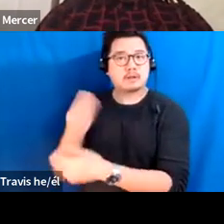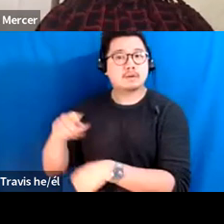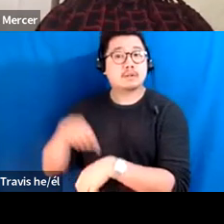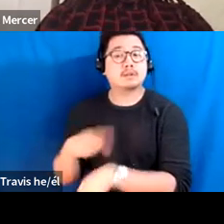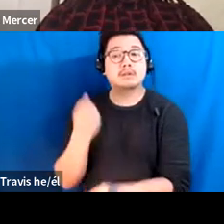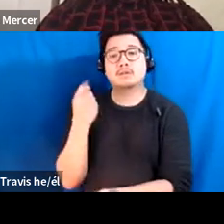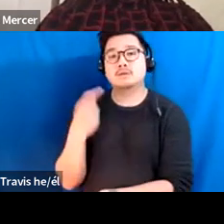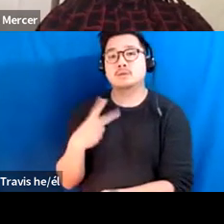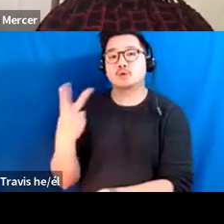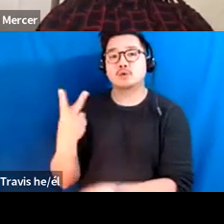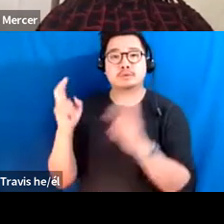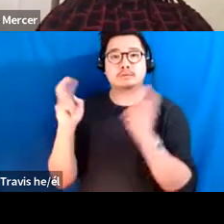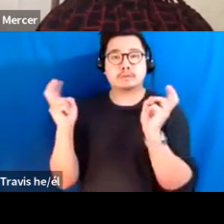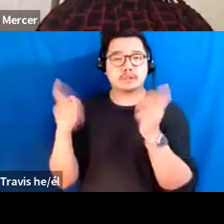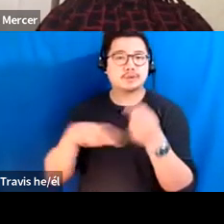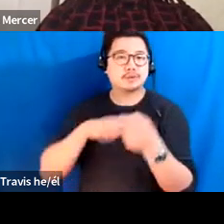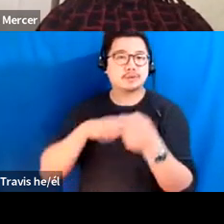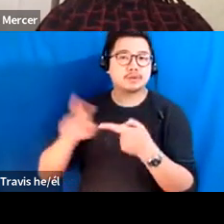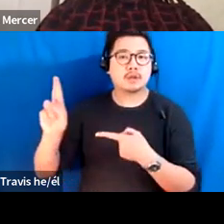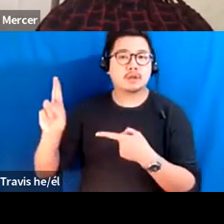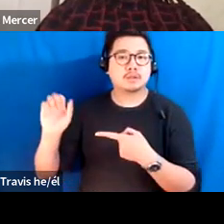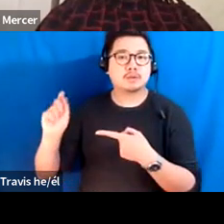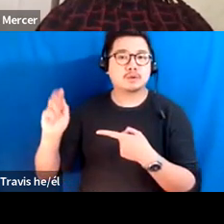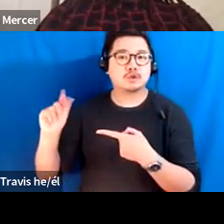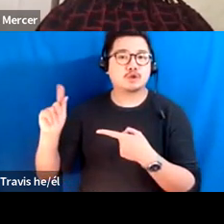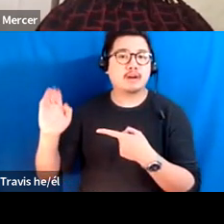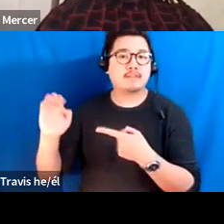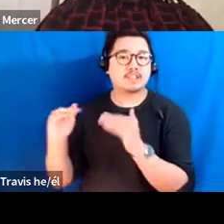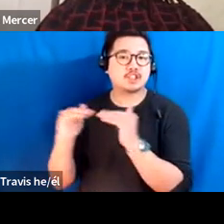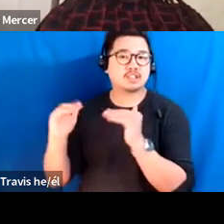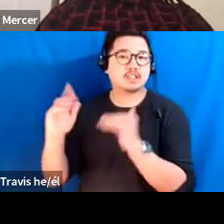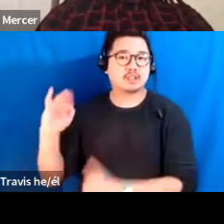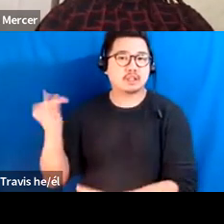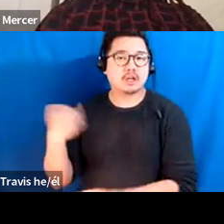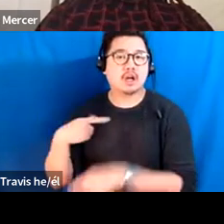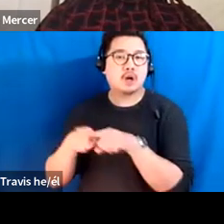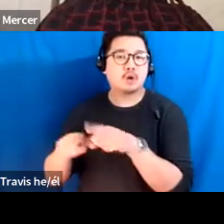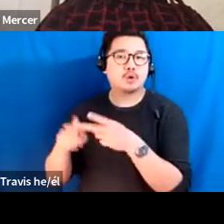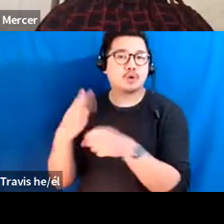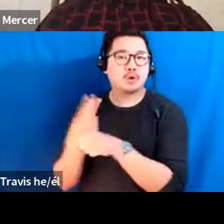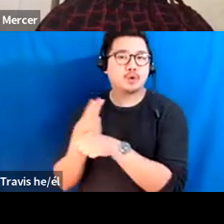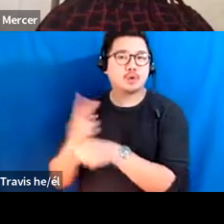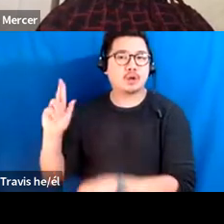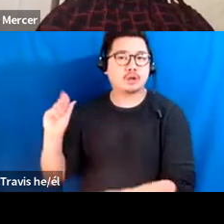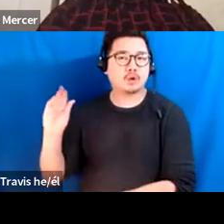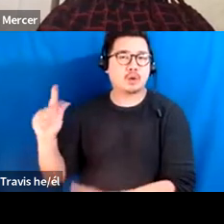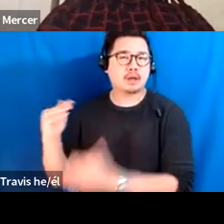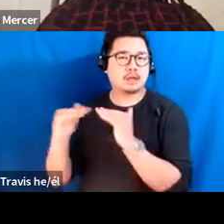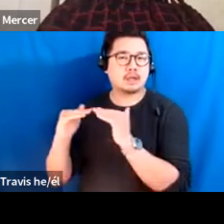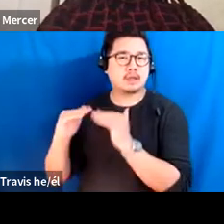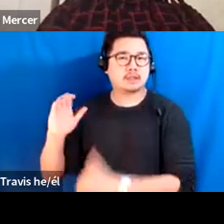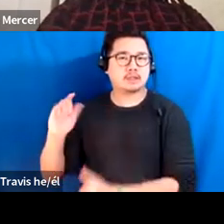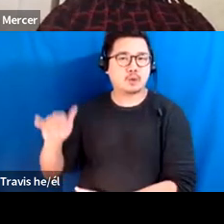restorative justice and our use of it and the other piece was the implement the use of the racial um the equity uh tool